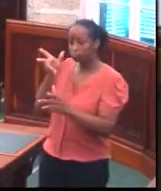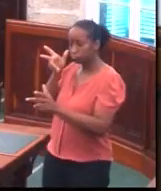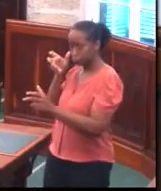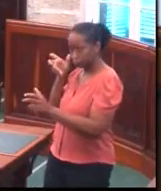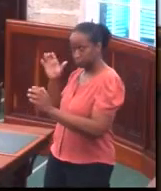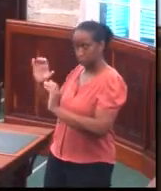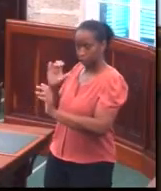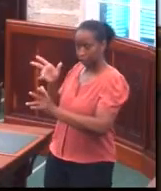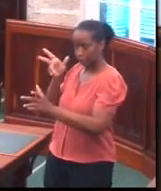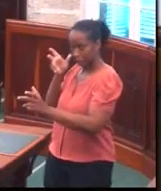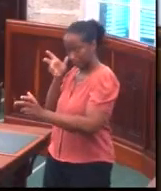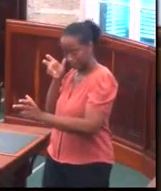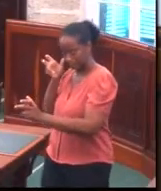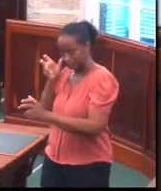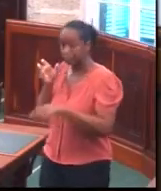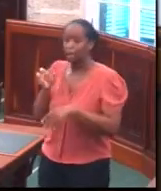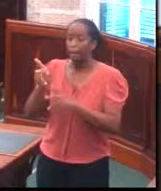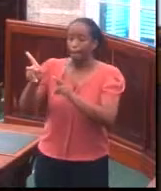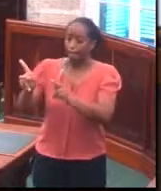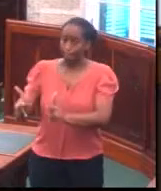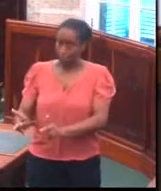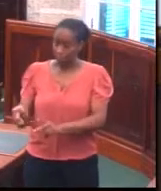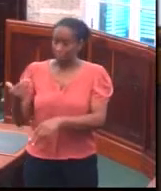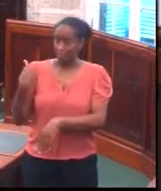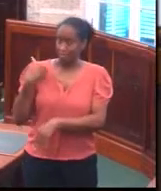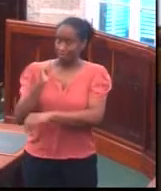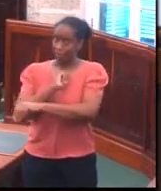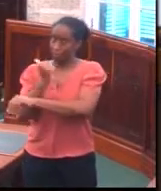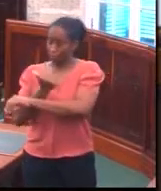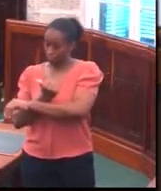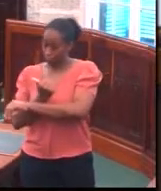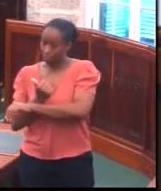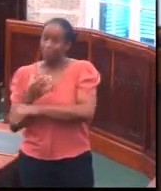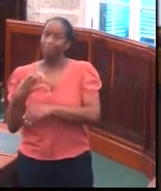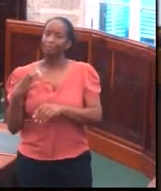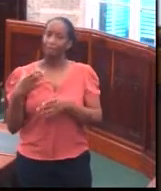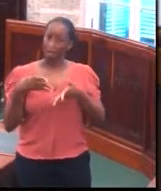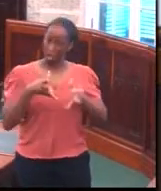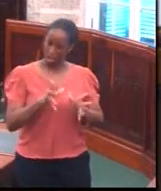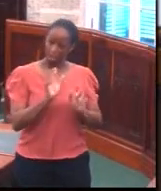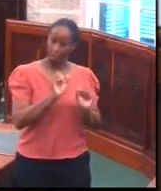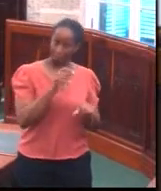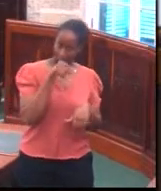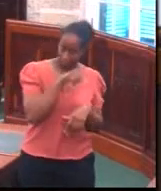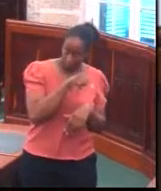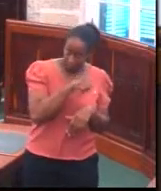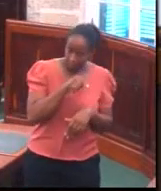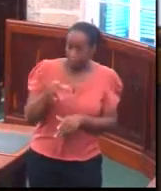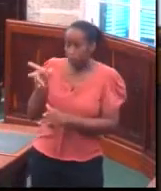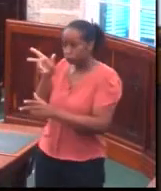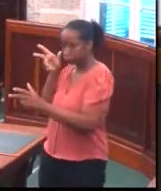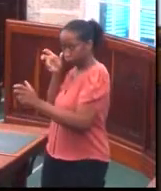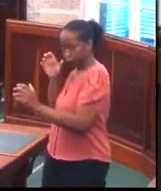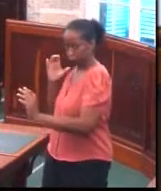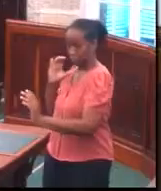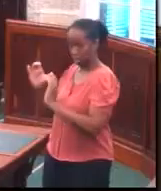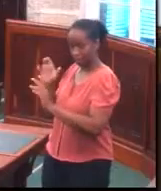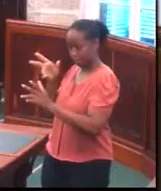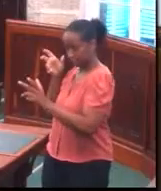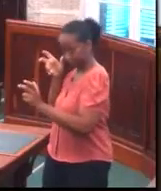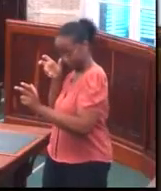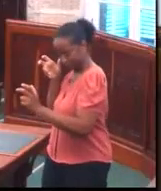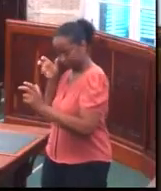entirety, but what the government has done, the government has removed from within the categories